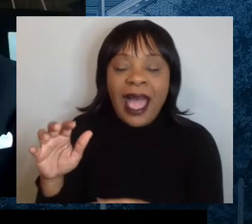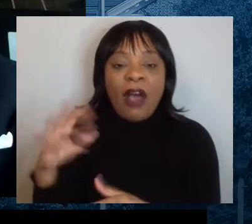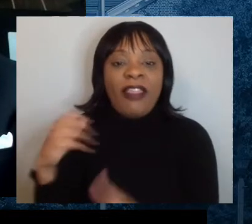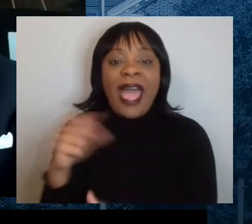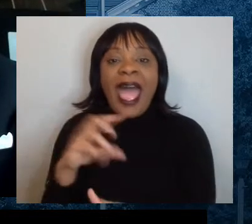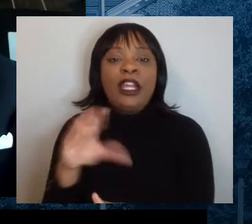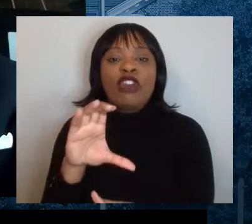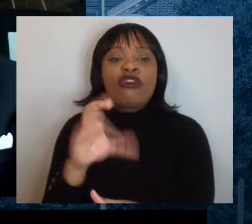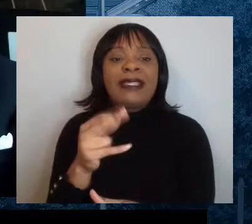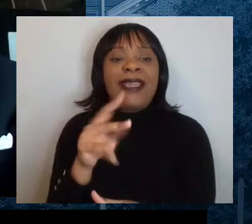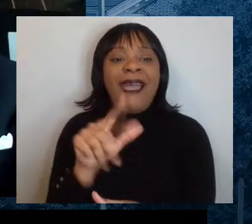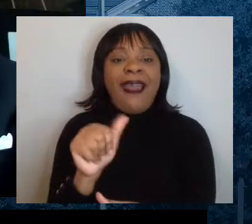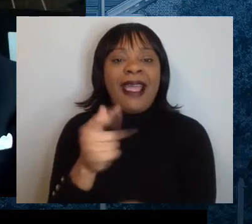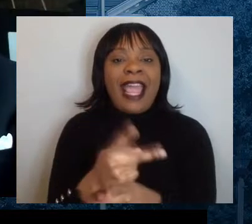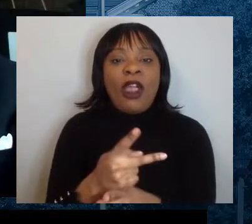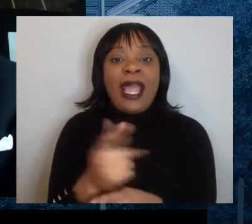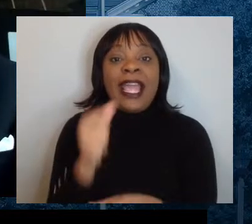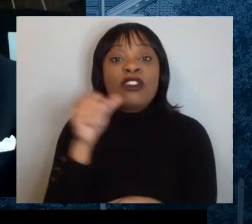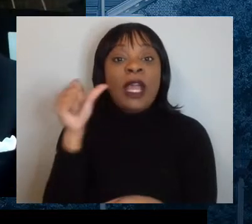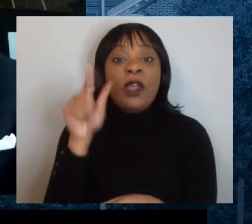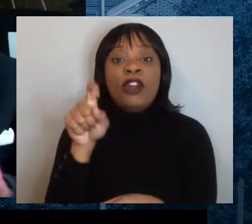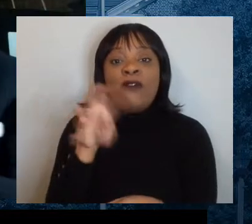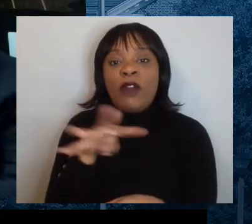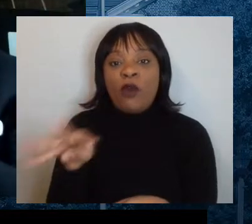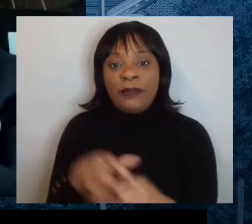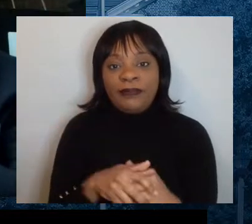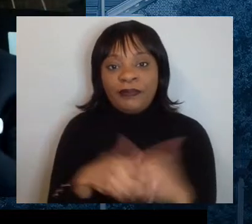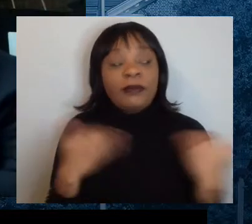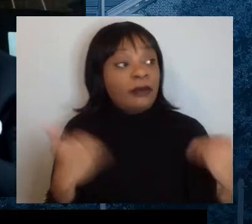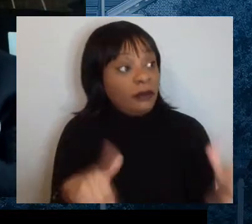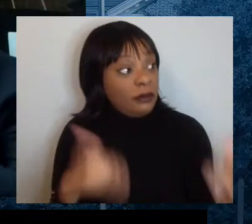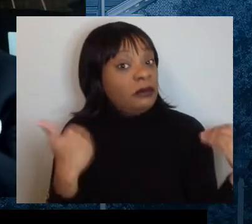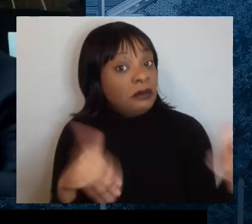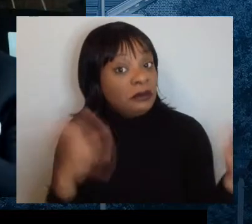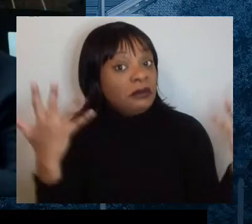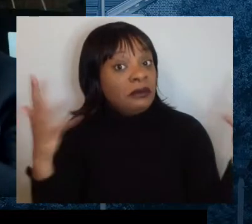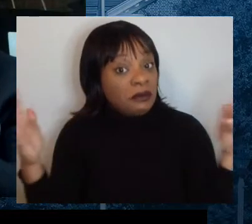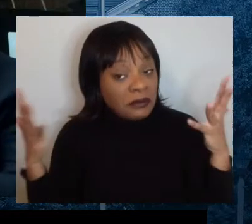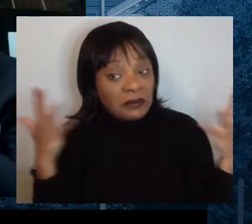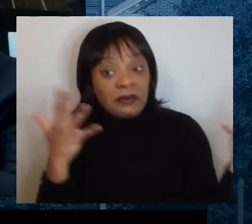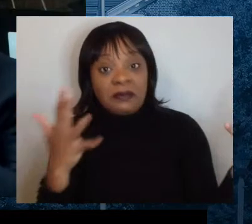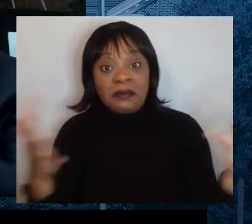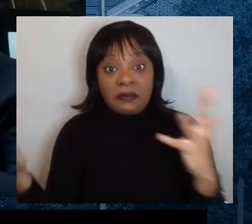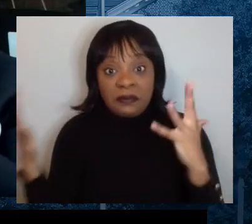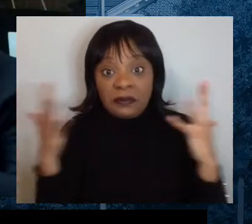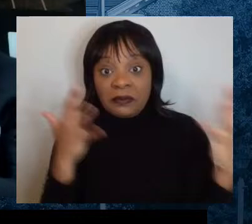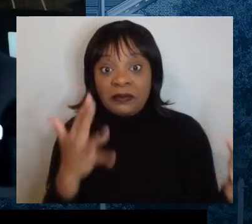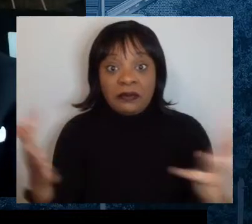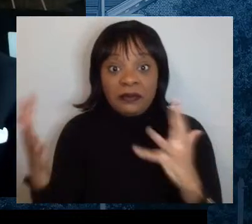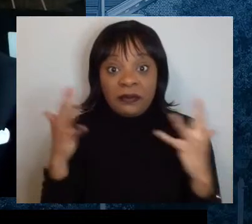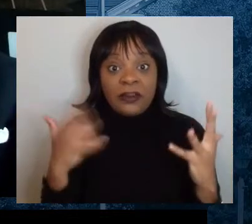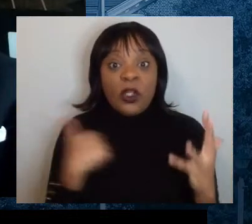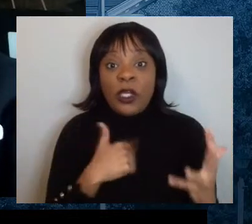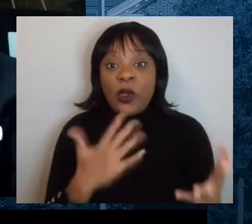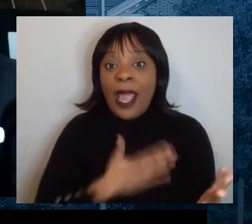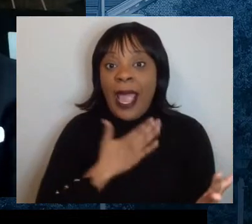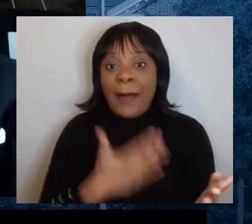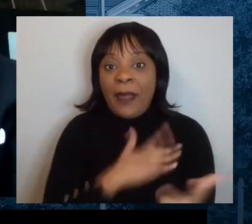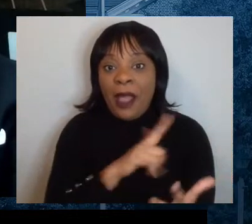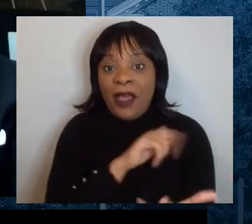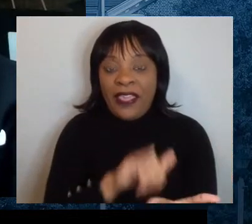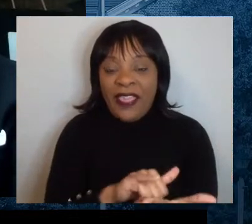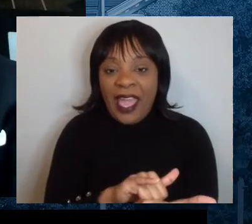there were 144. Wow. Yeah. You want to talk about making a governor happy? That